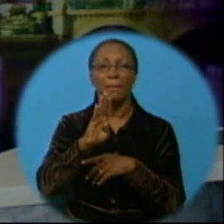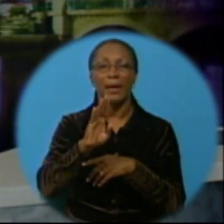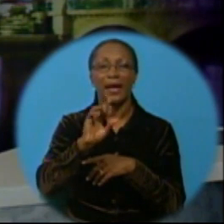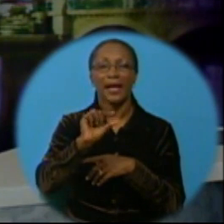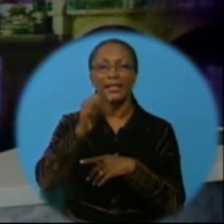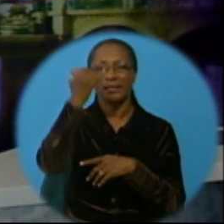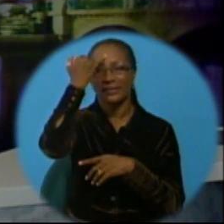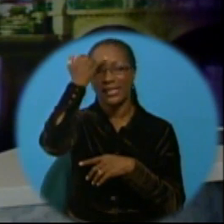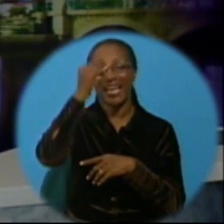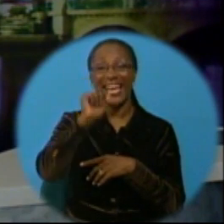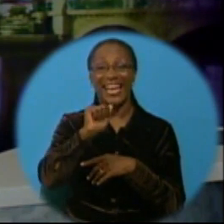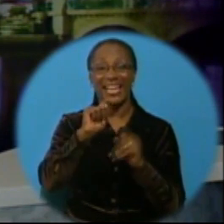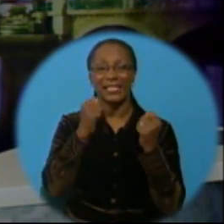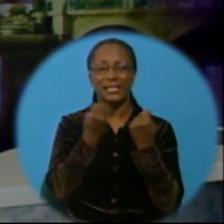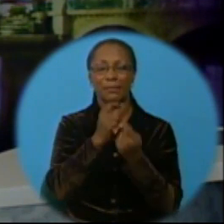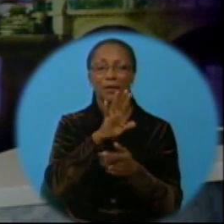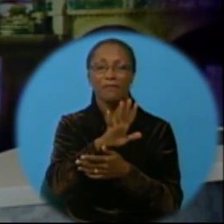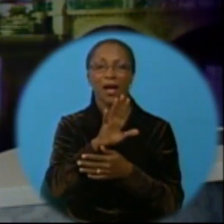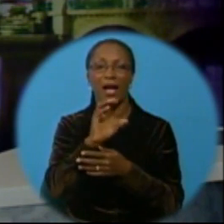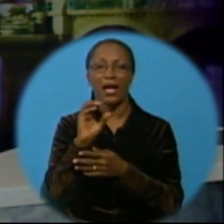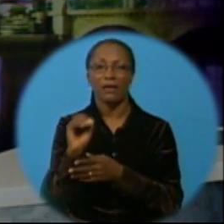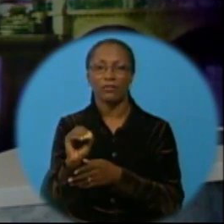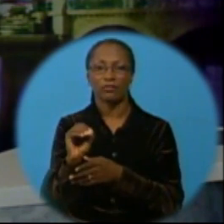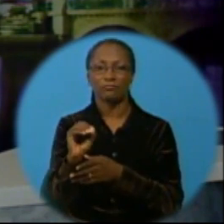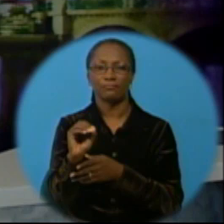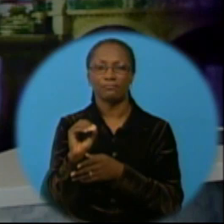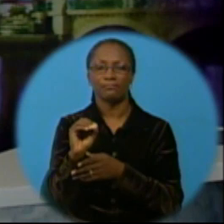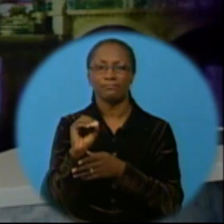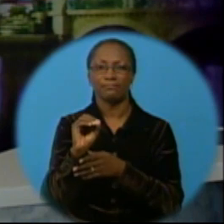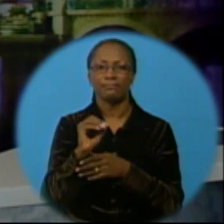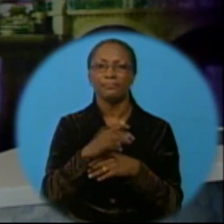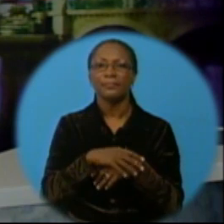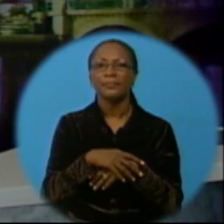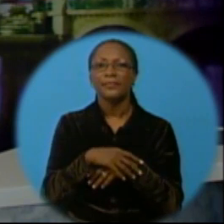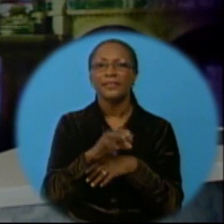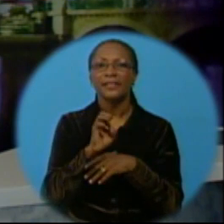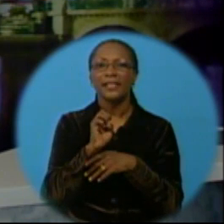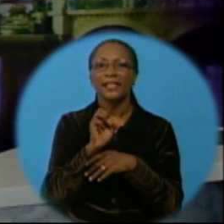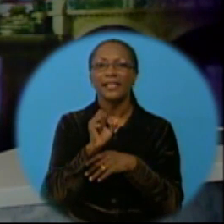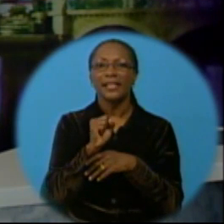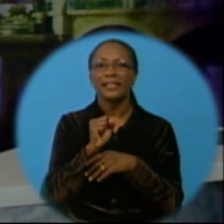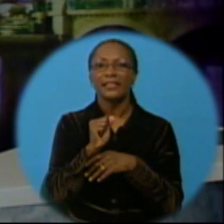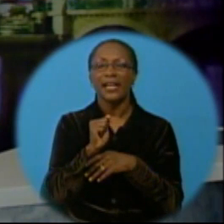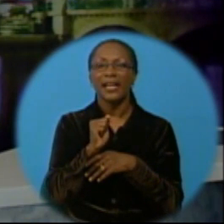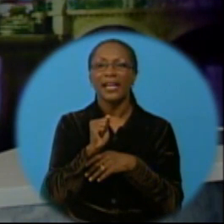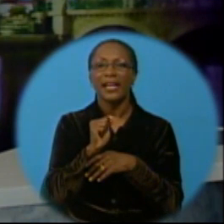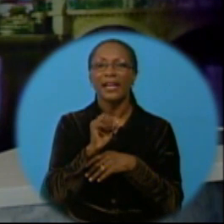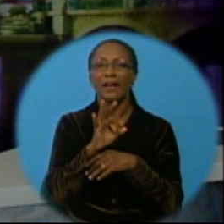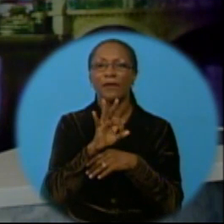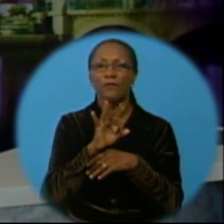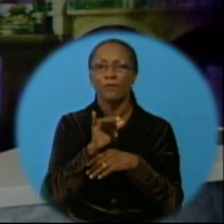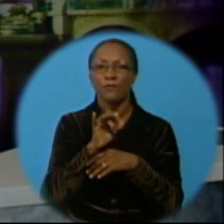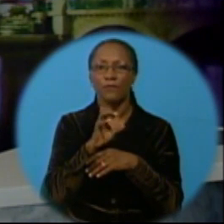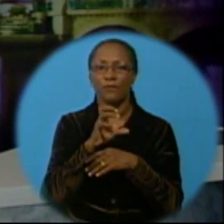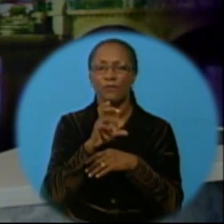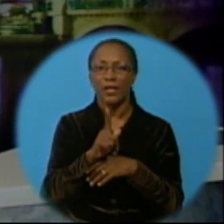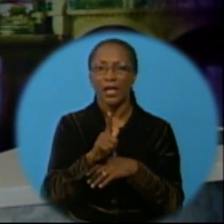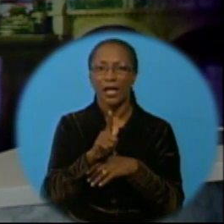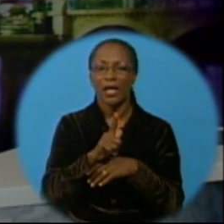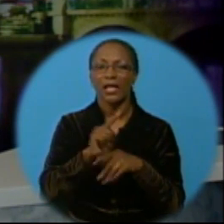A-Team, they're a five without loss. Staying with cricket, ESA Field Pickwick not only are the easiest semi-final